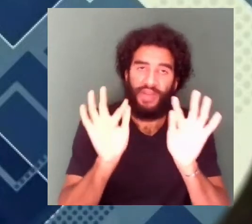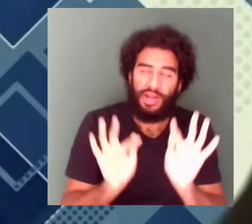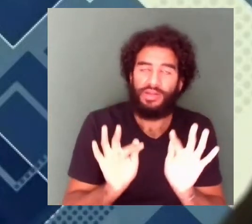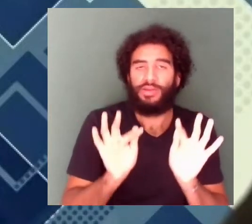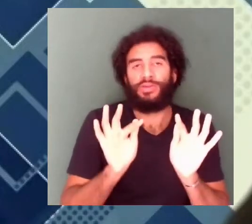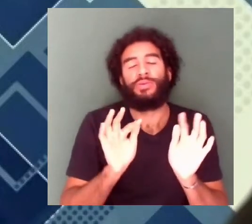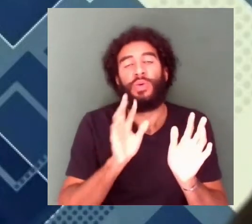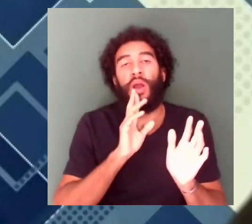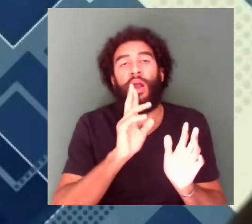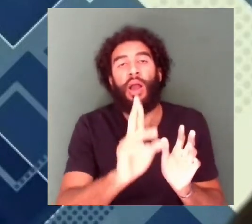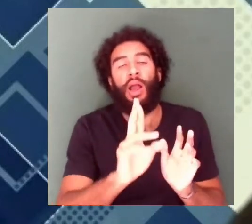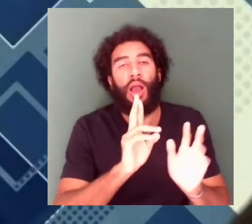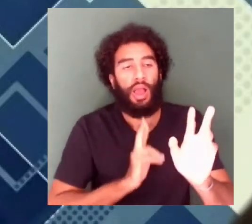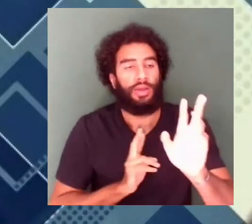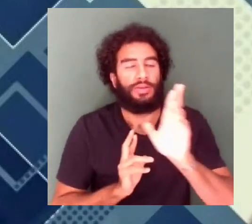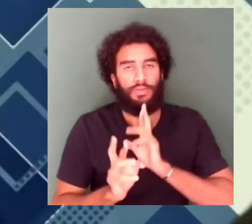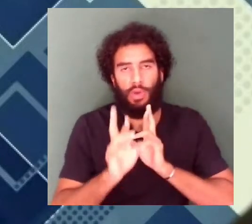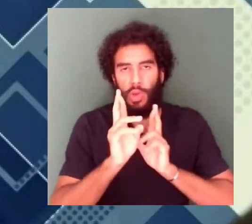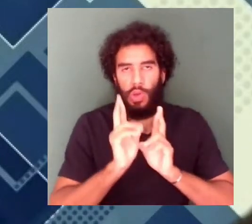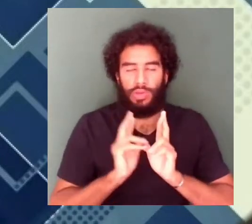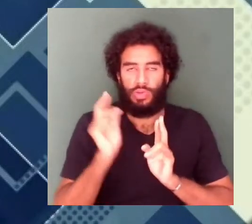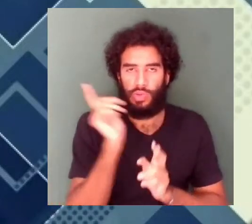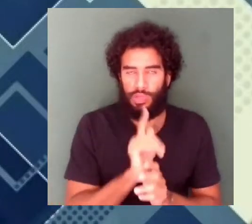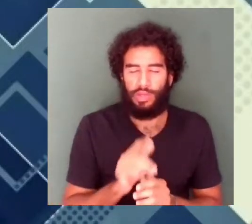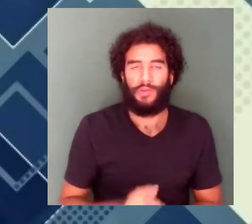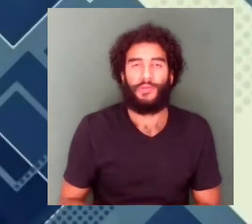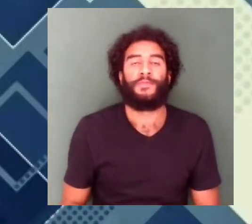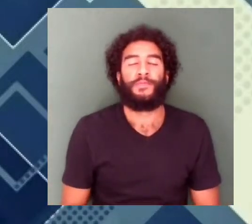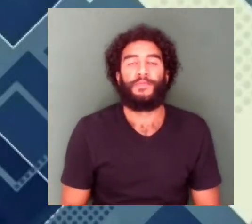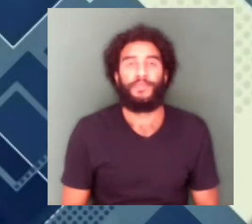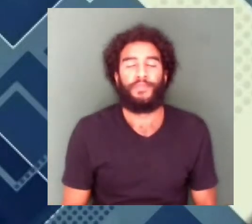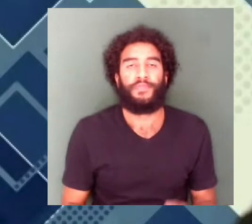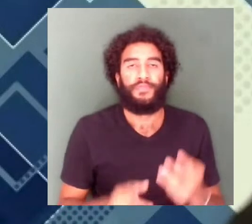the results achieved by this pilot project.